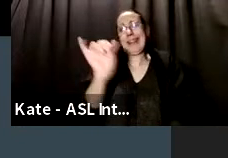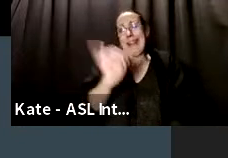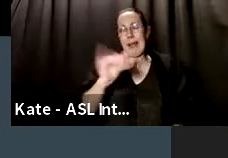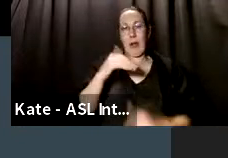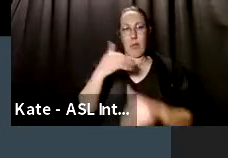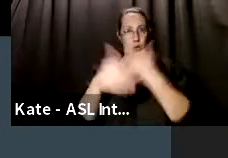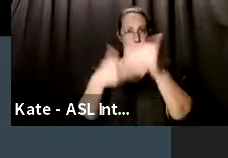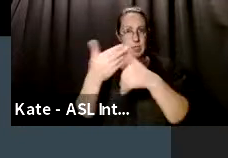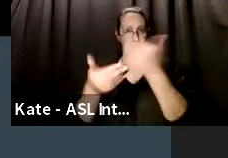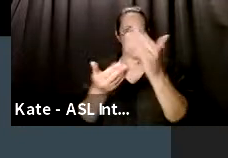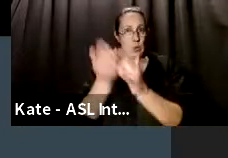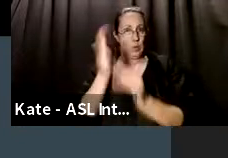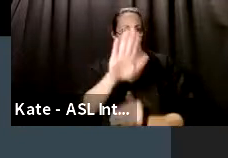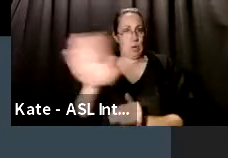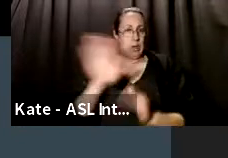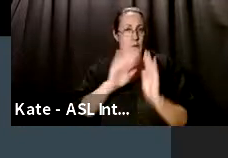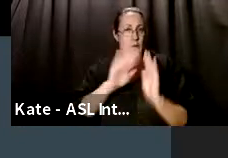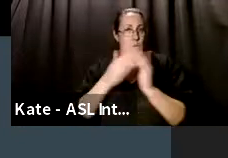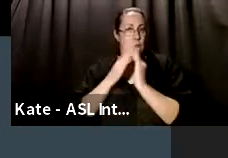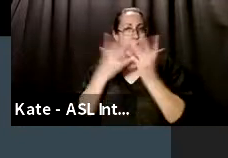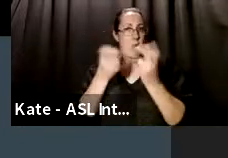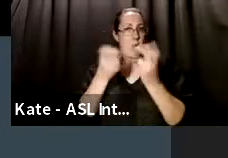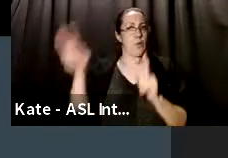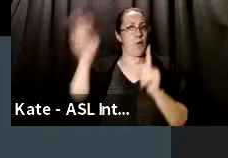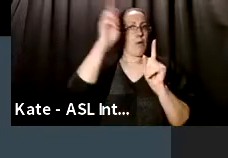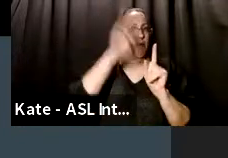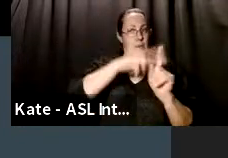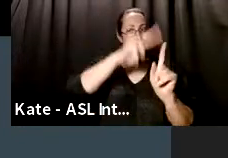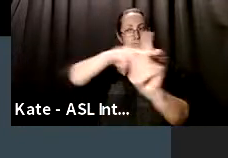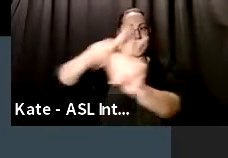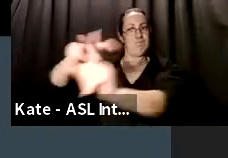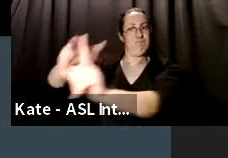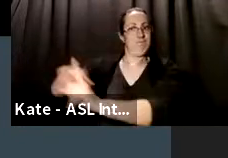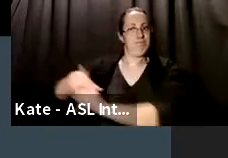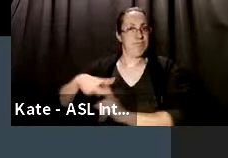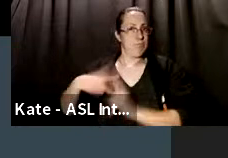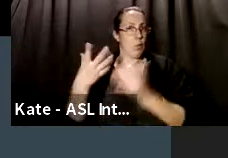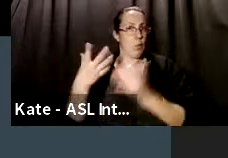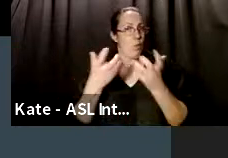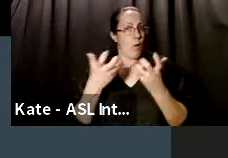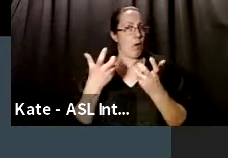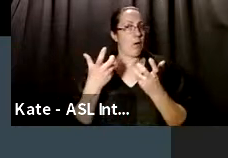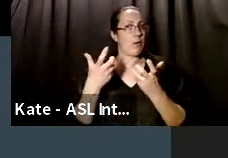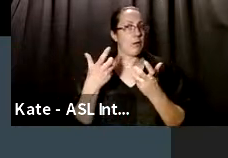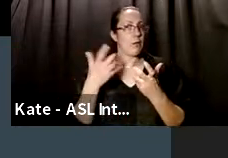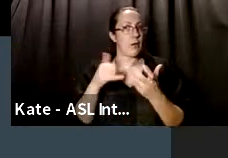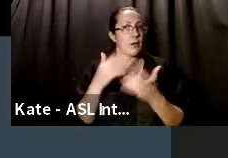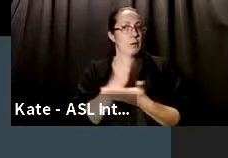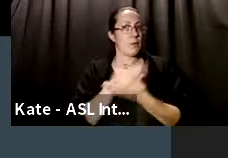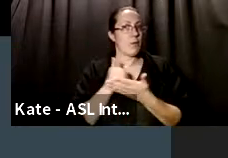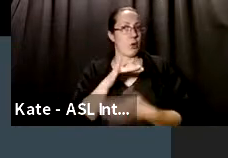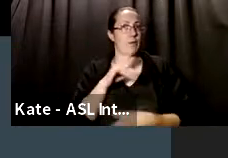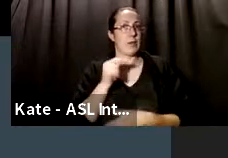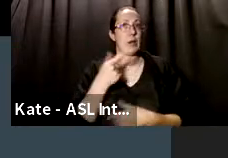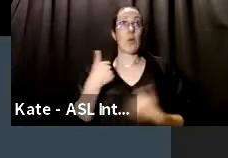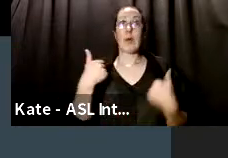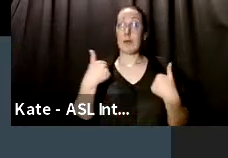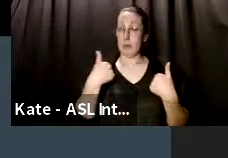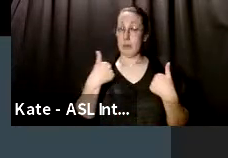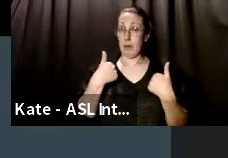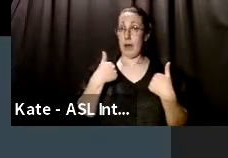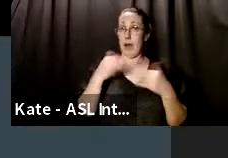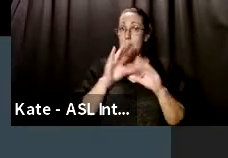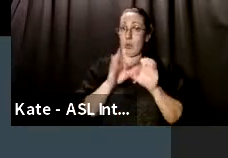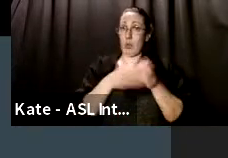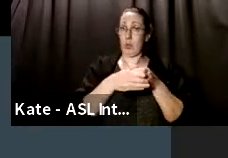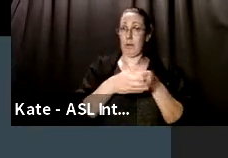processes through their communities. So we really wanted it to be an intentional process there. So we started with that group of 5 and we knew we wanted to keep them.